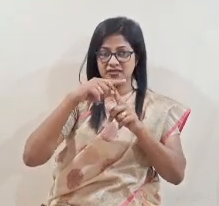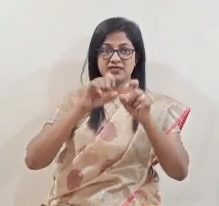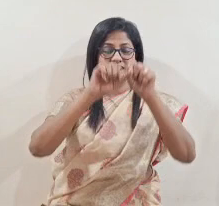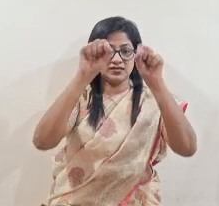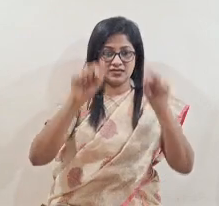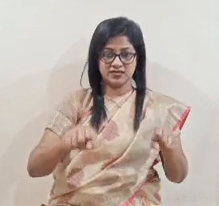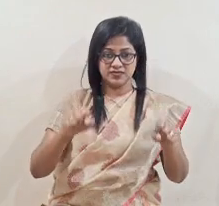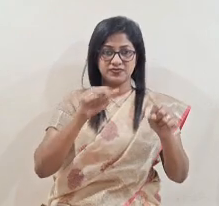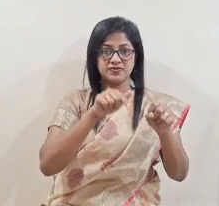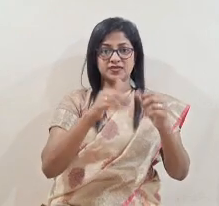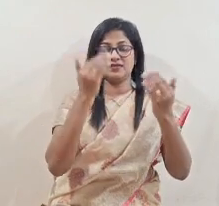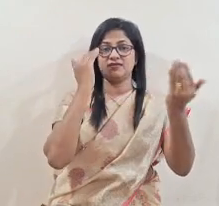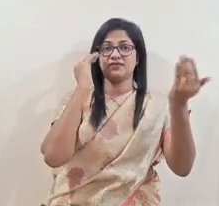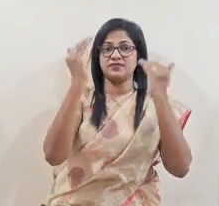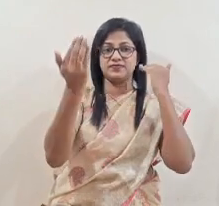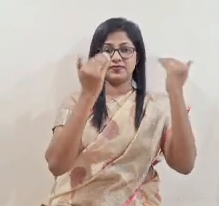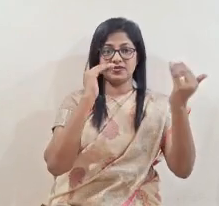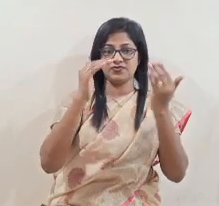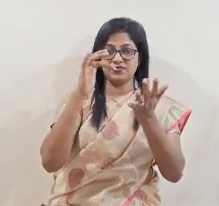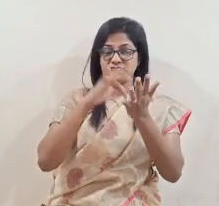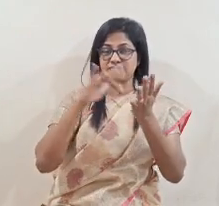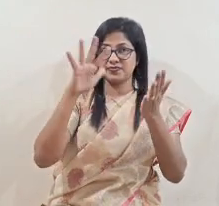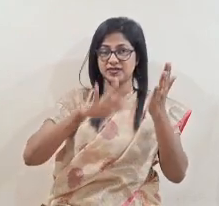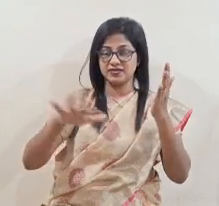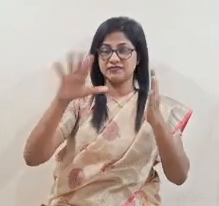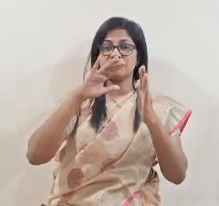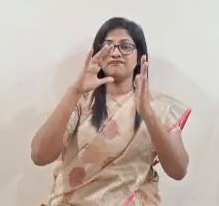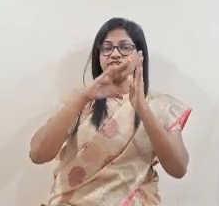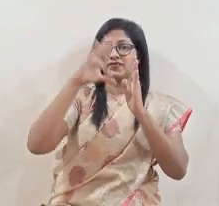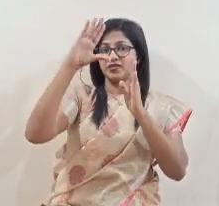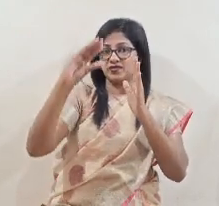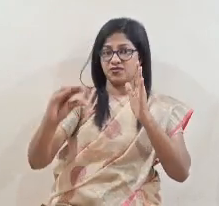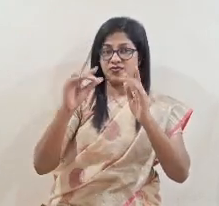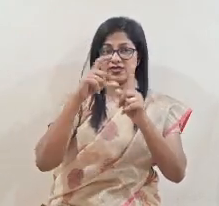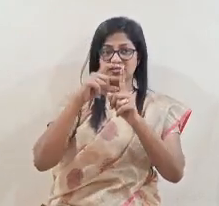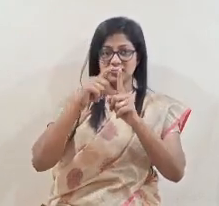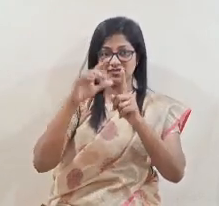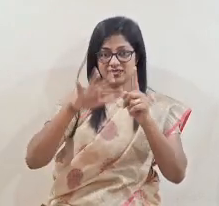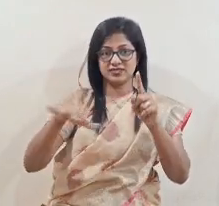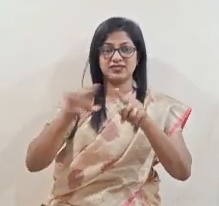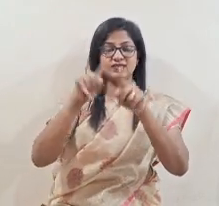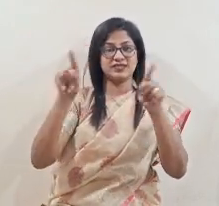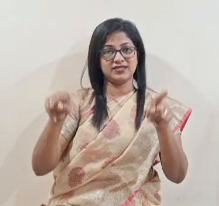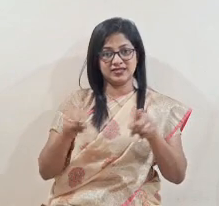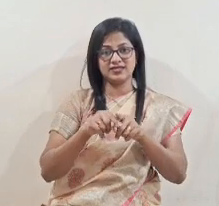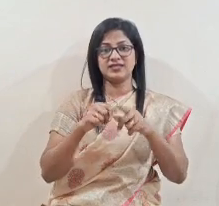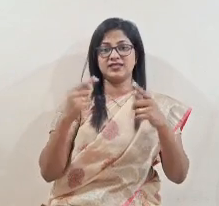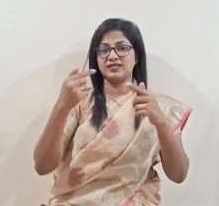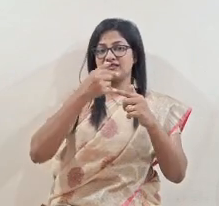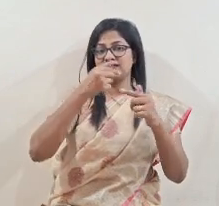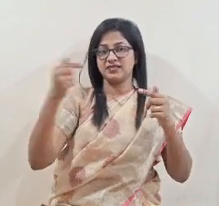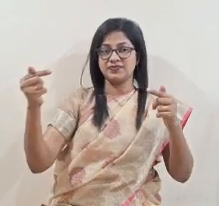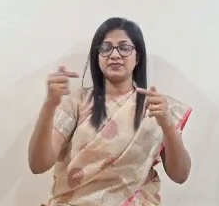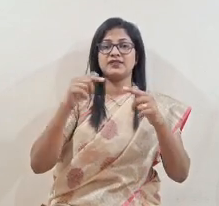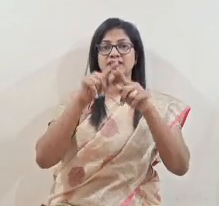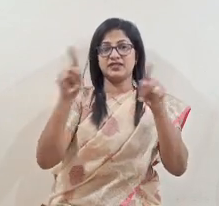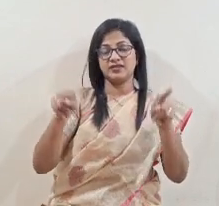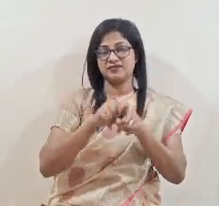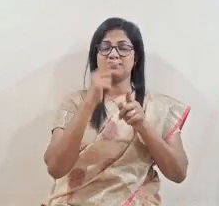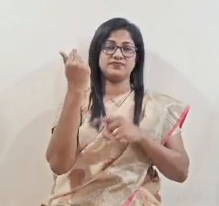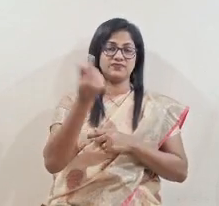separate land uses. And to ease down the process, a GIS plugin tool can be